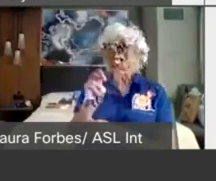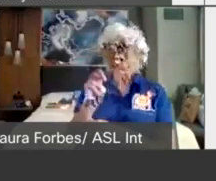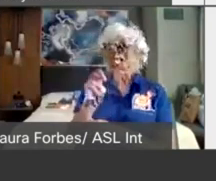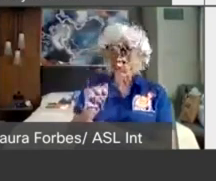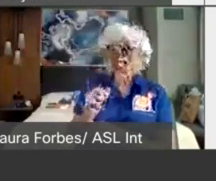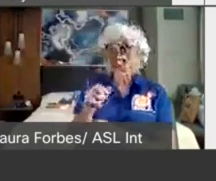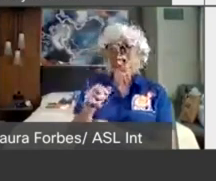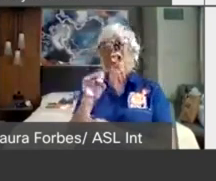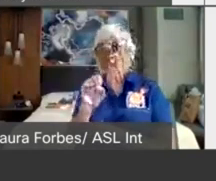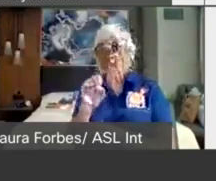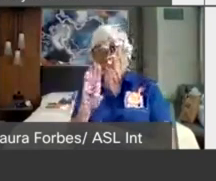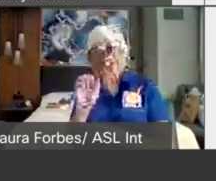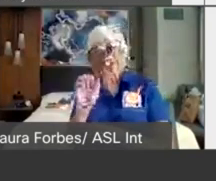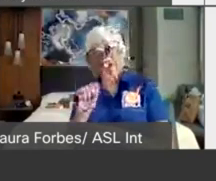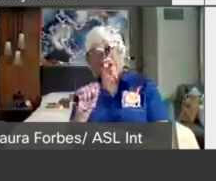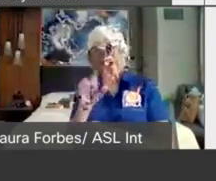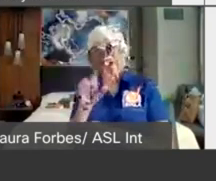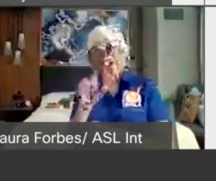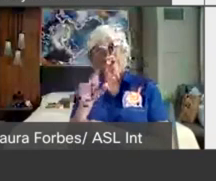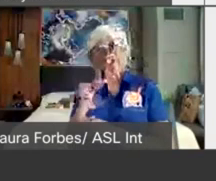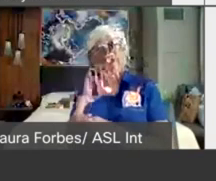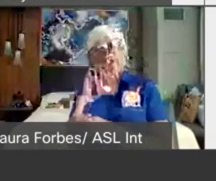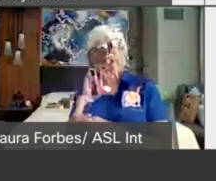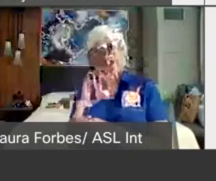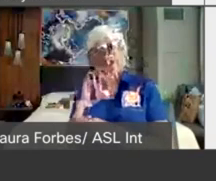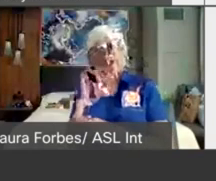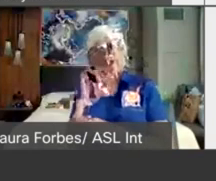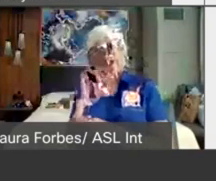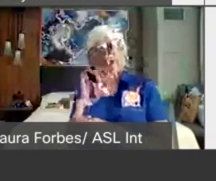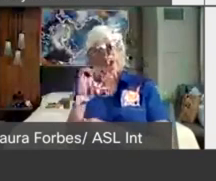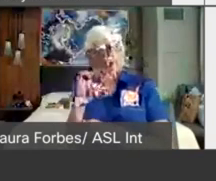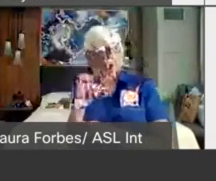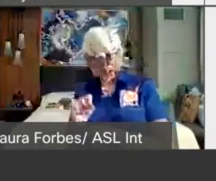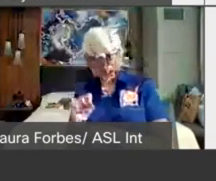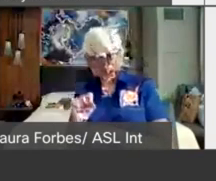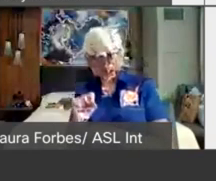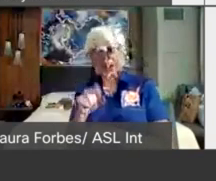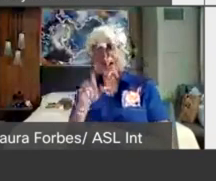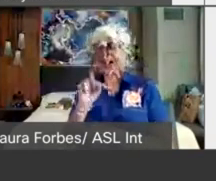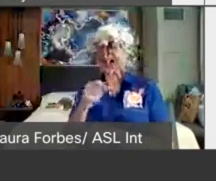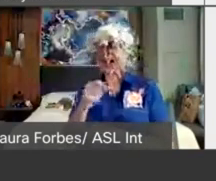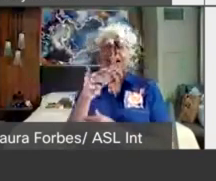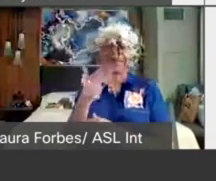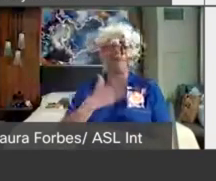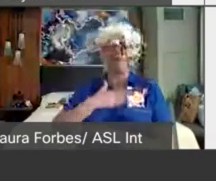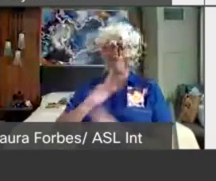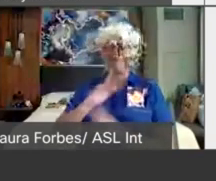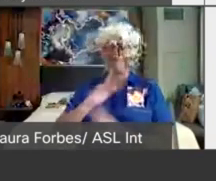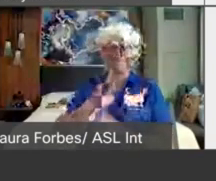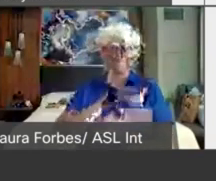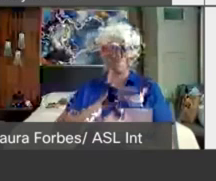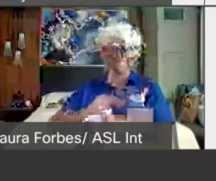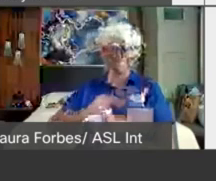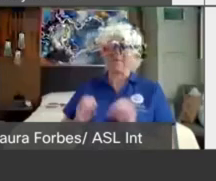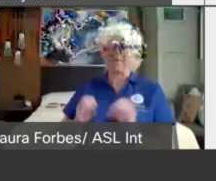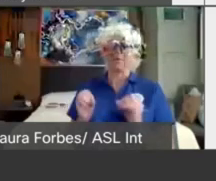Business Administration. And I have to thank my team at the mayor's office, all of you